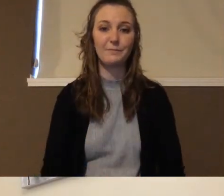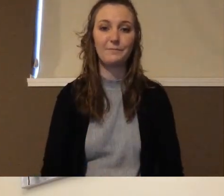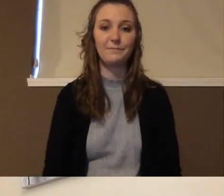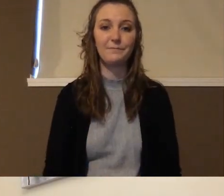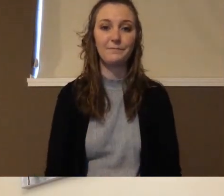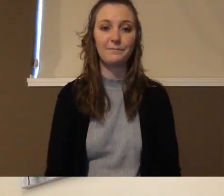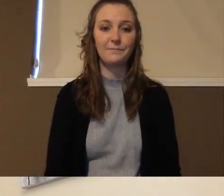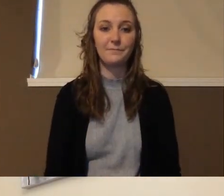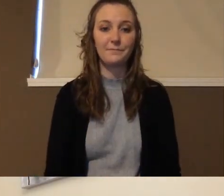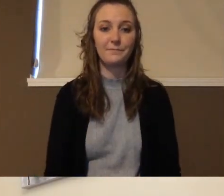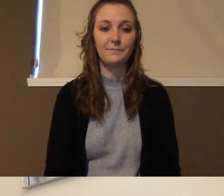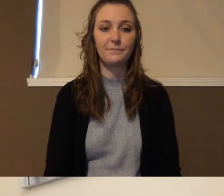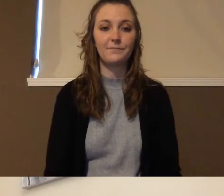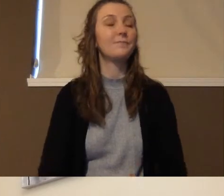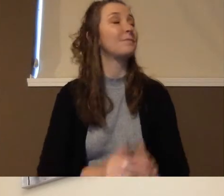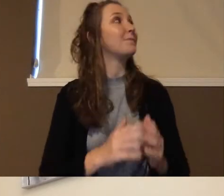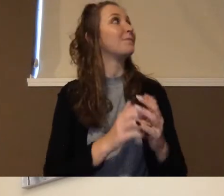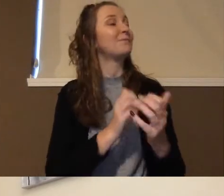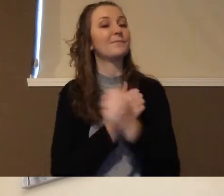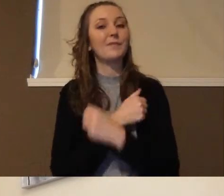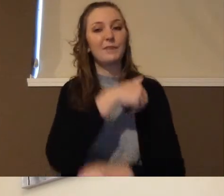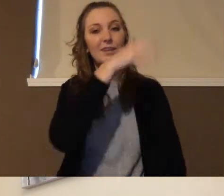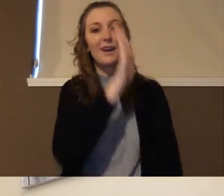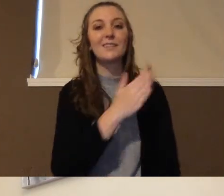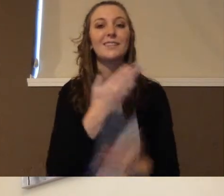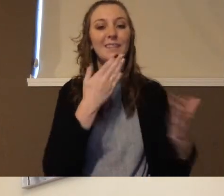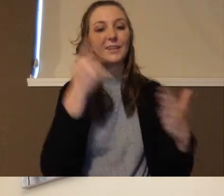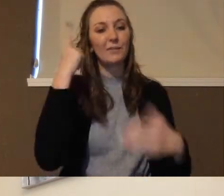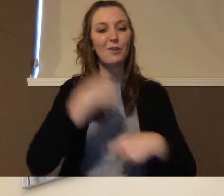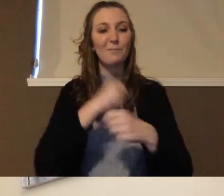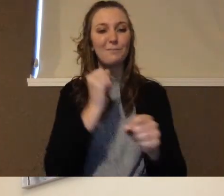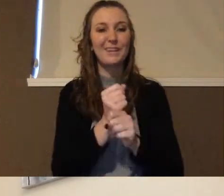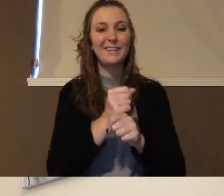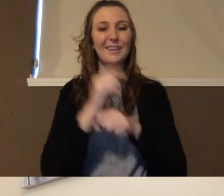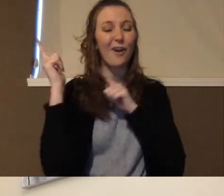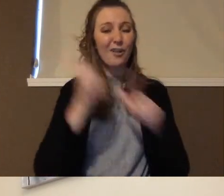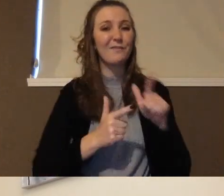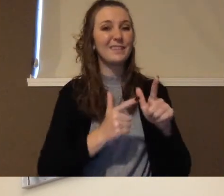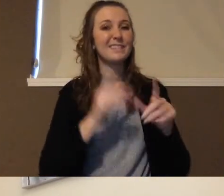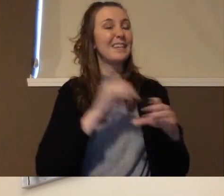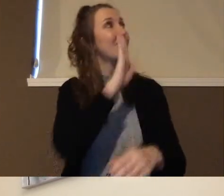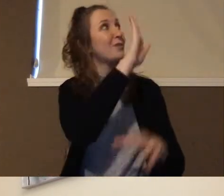Loving God, thank you for creating each of us in your image. What a humbling gift.